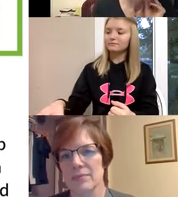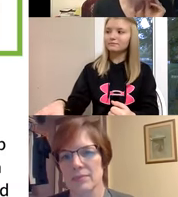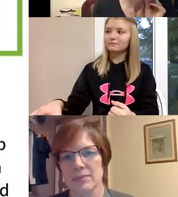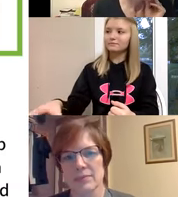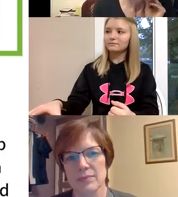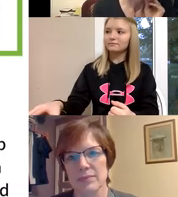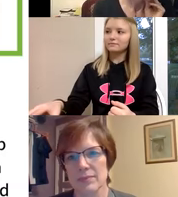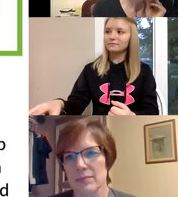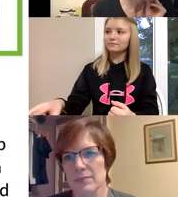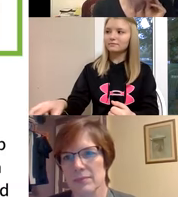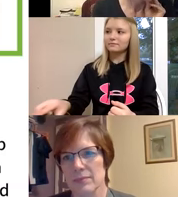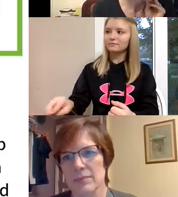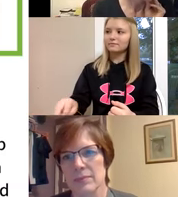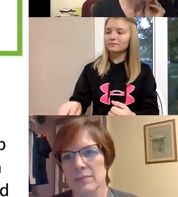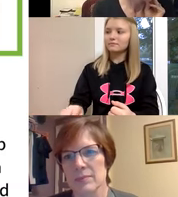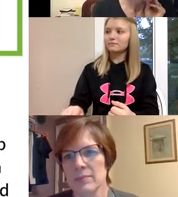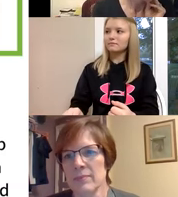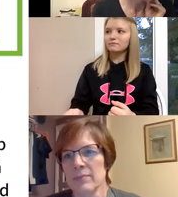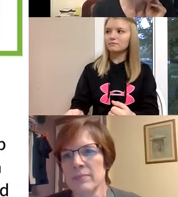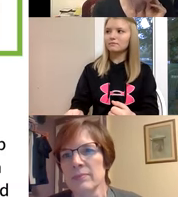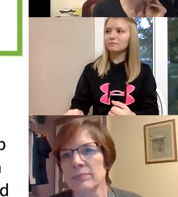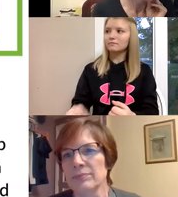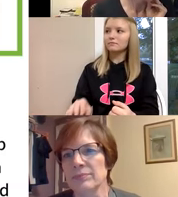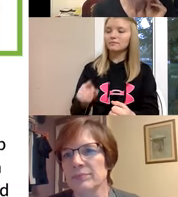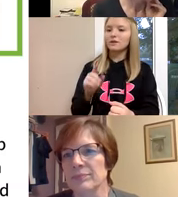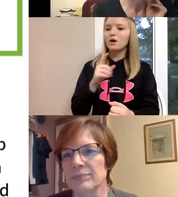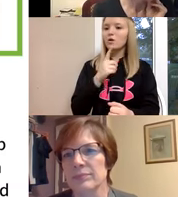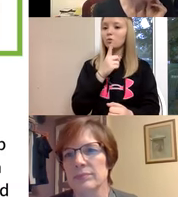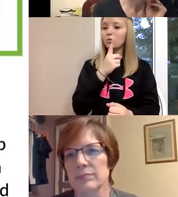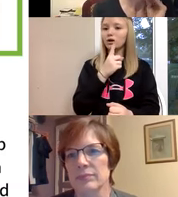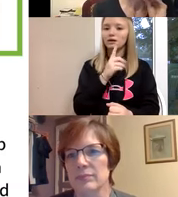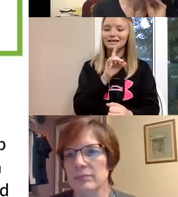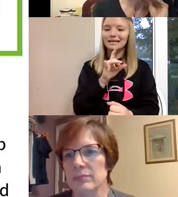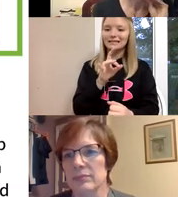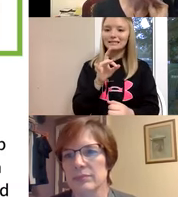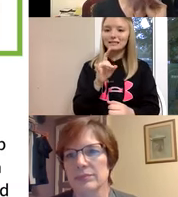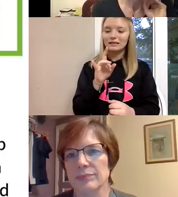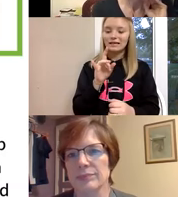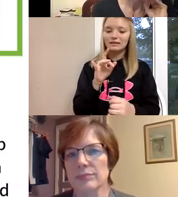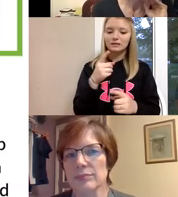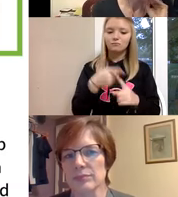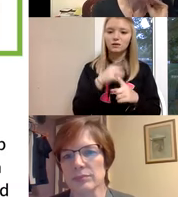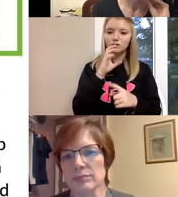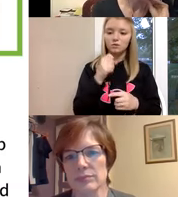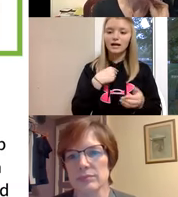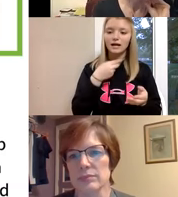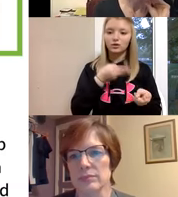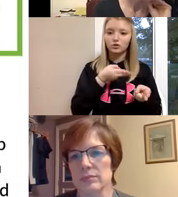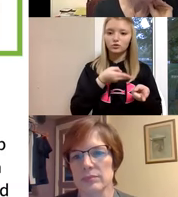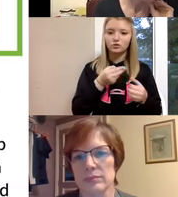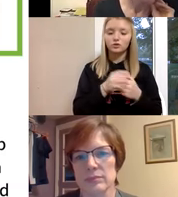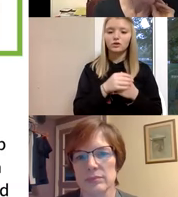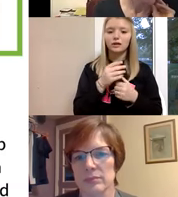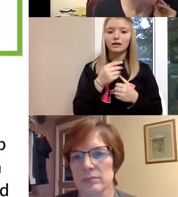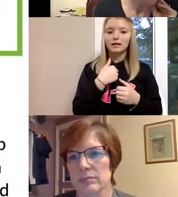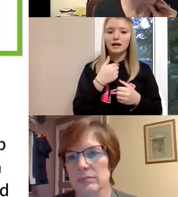But she is 18 months old and I do nurse her. And I do take